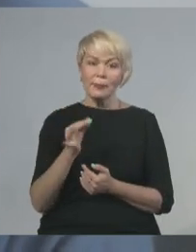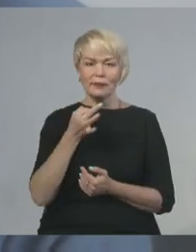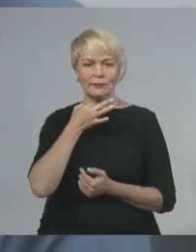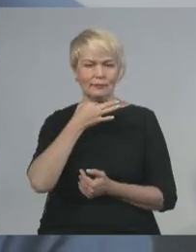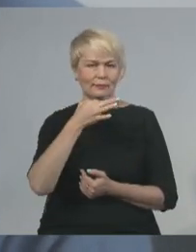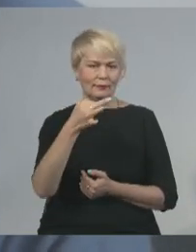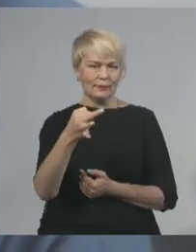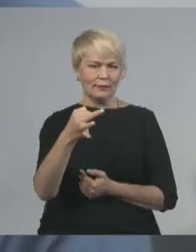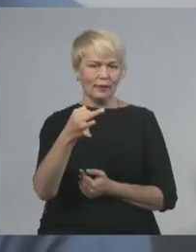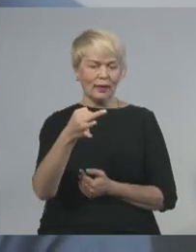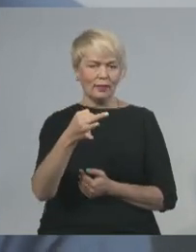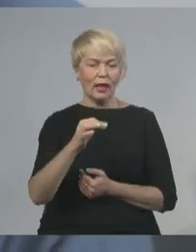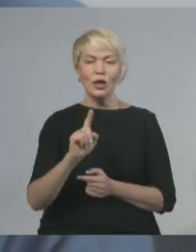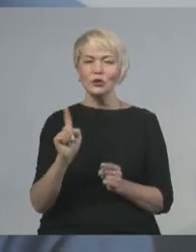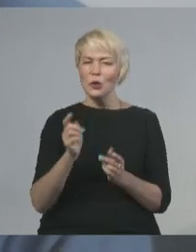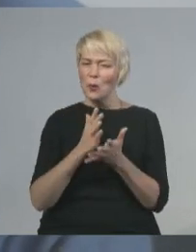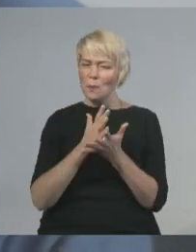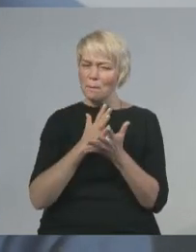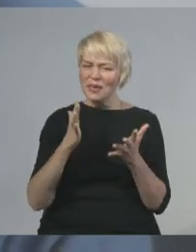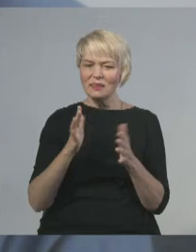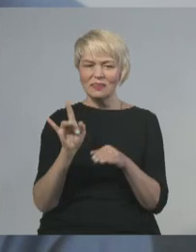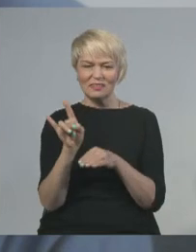limited to social media